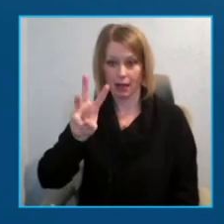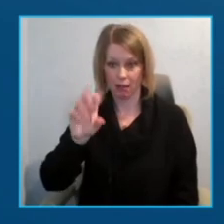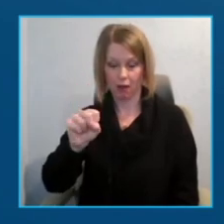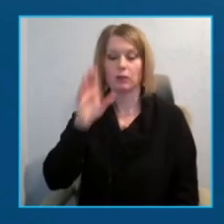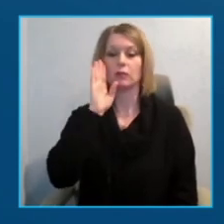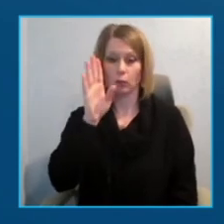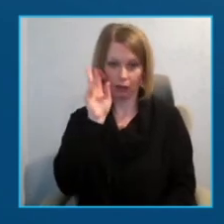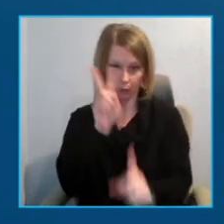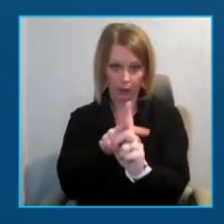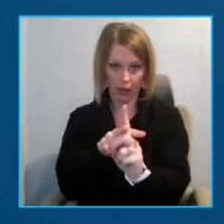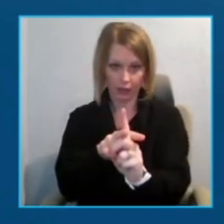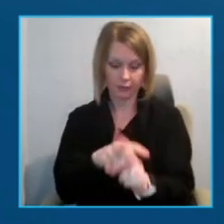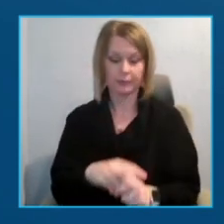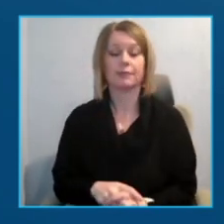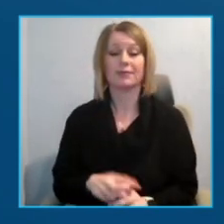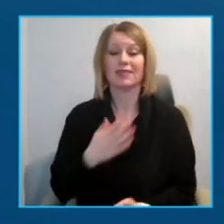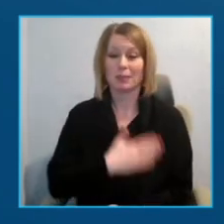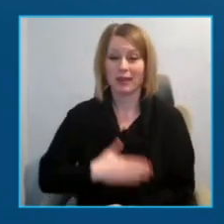reminder,